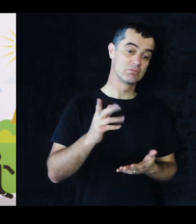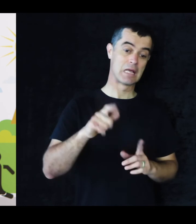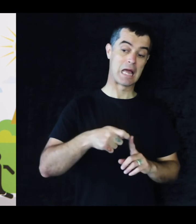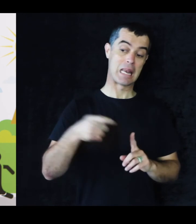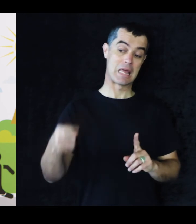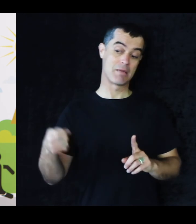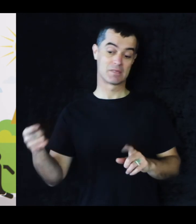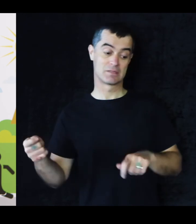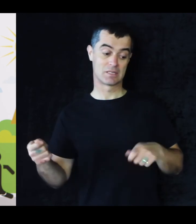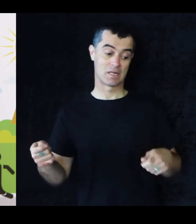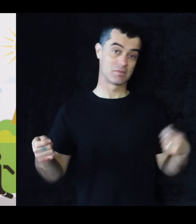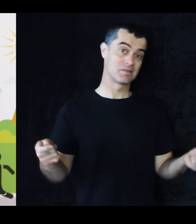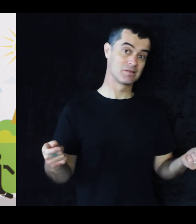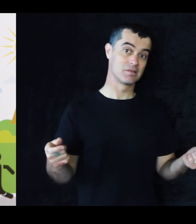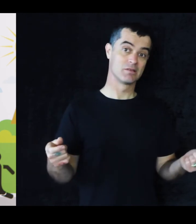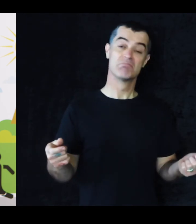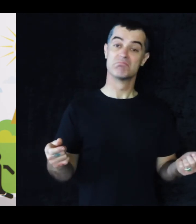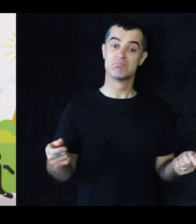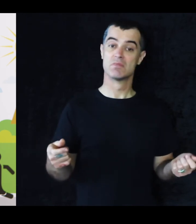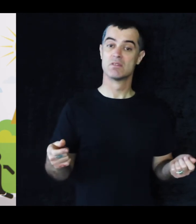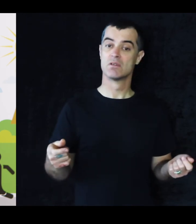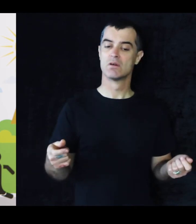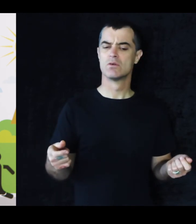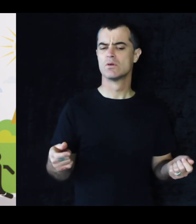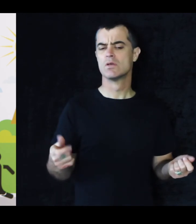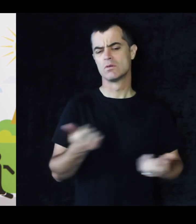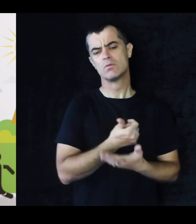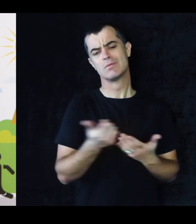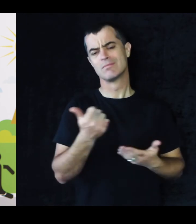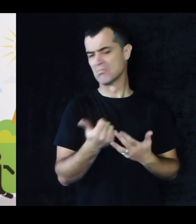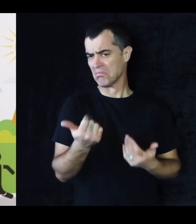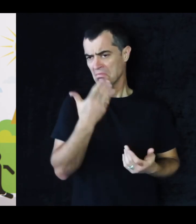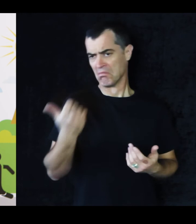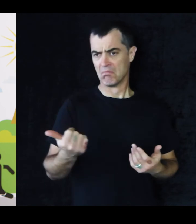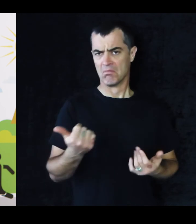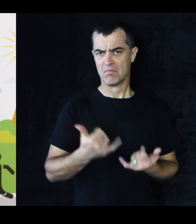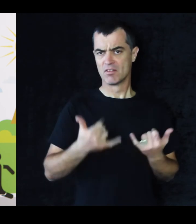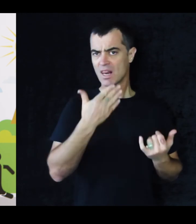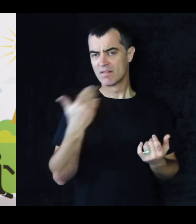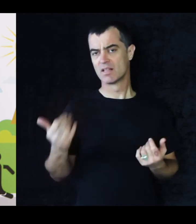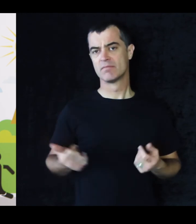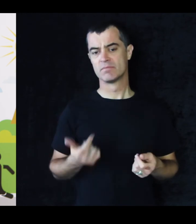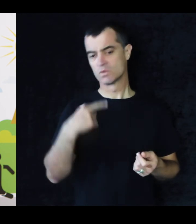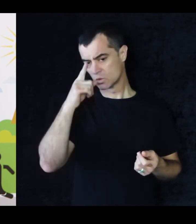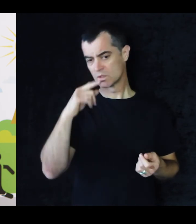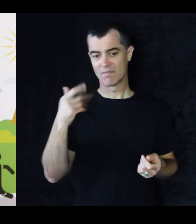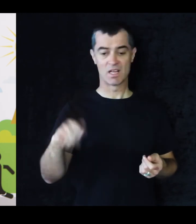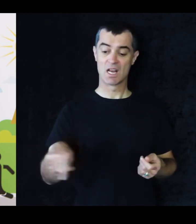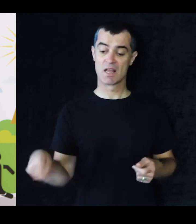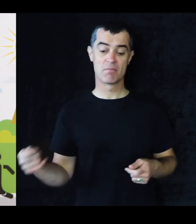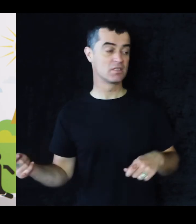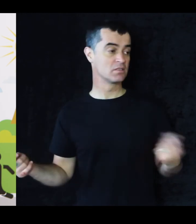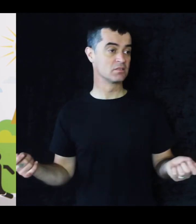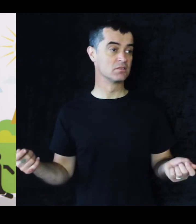But actual neighbours around us were usually very lovely,